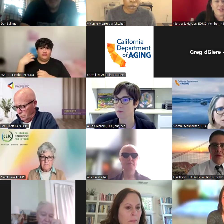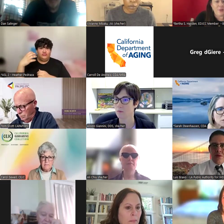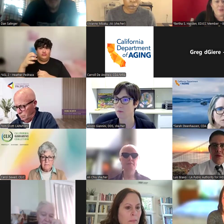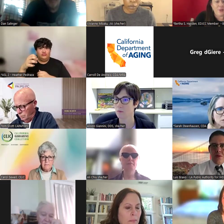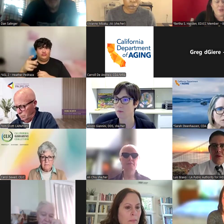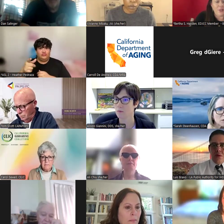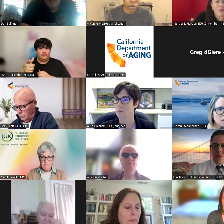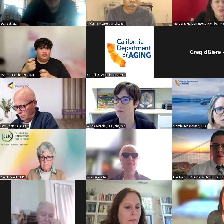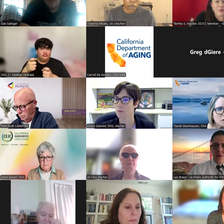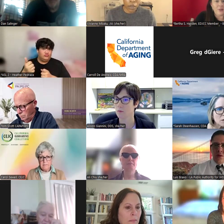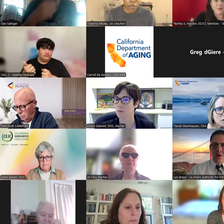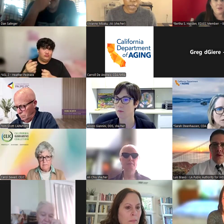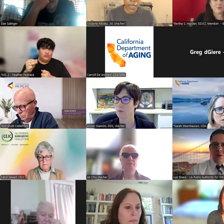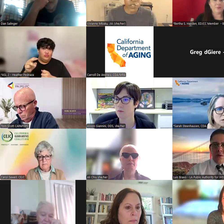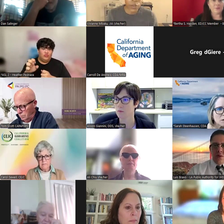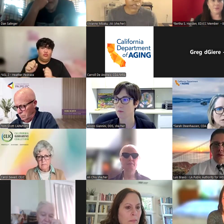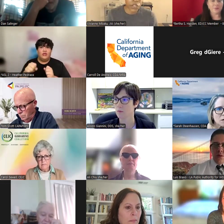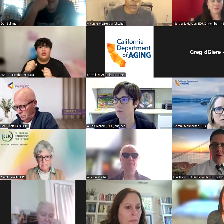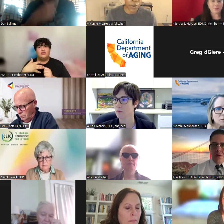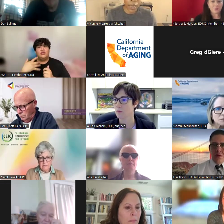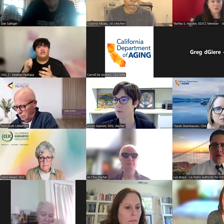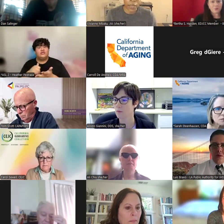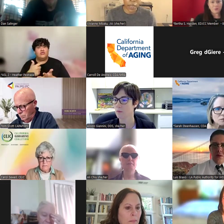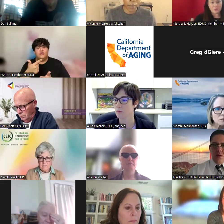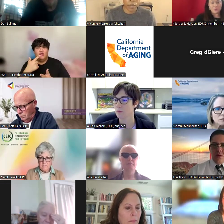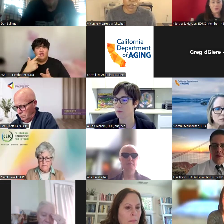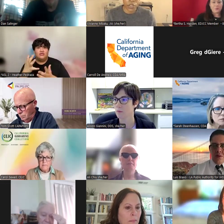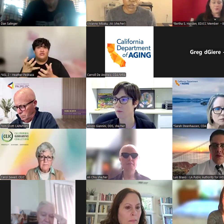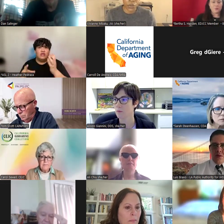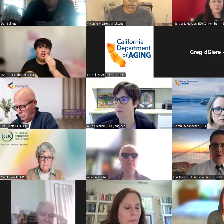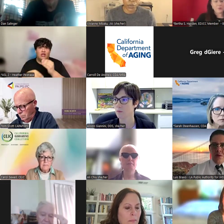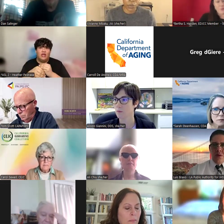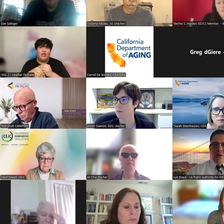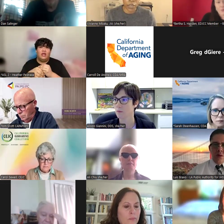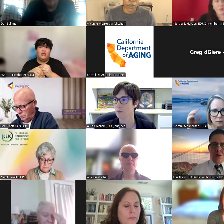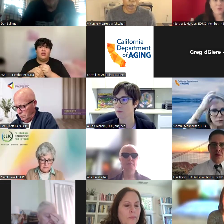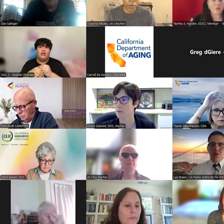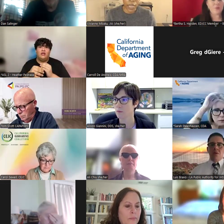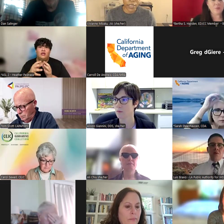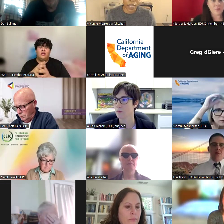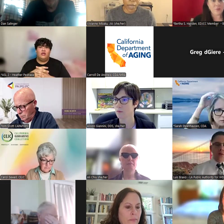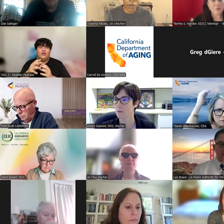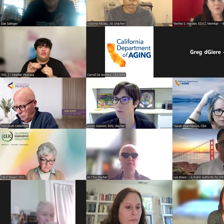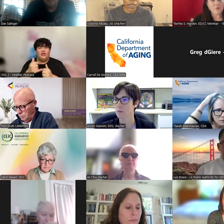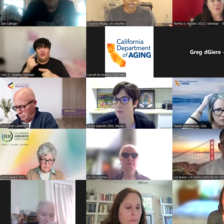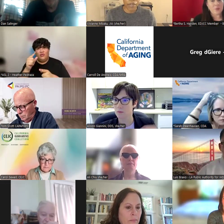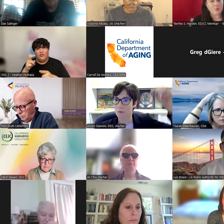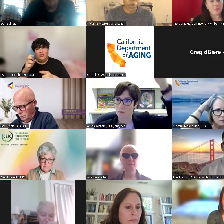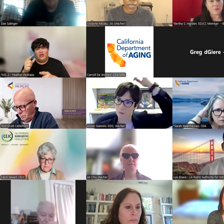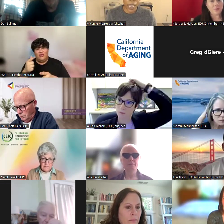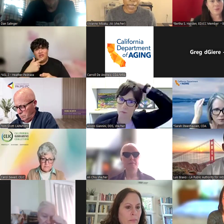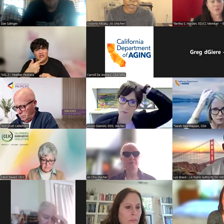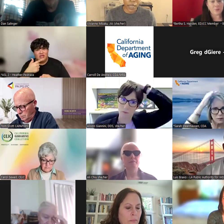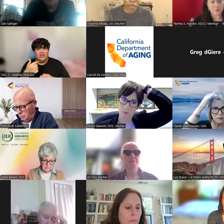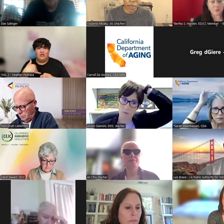if you'd like to unmute. Yeah, I just wanted to add to what Greg was asking about. Even though